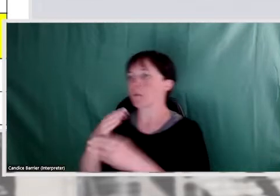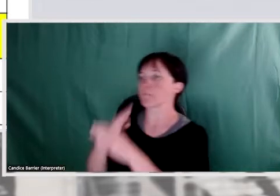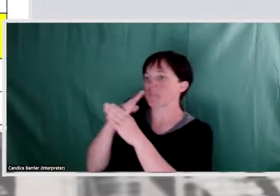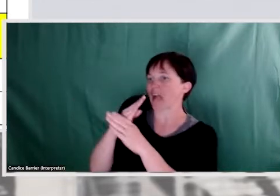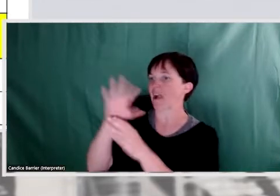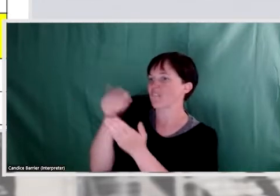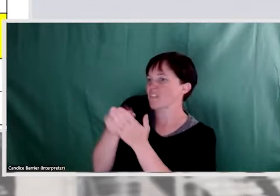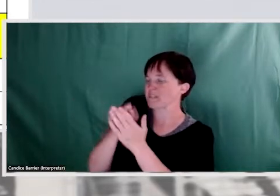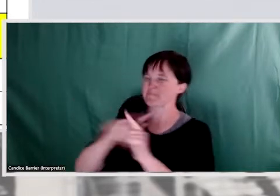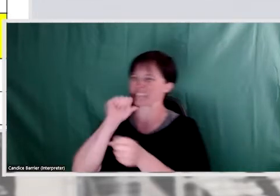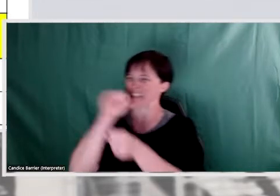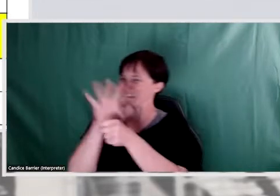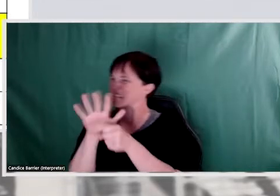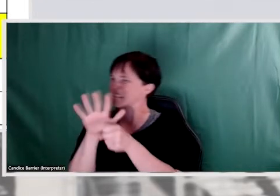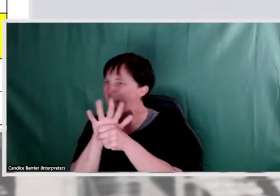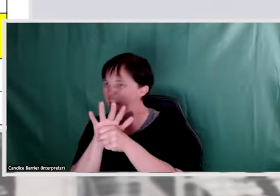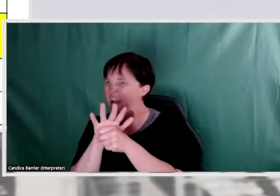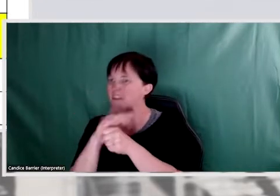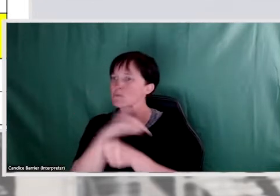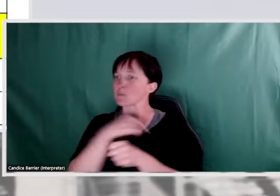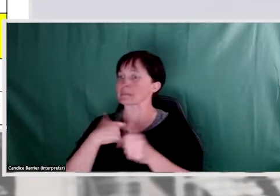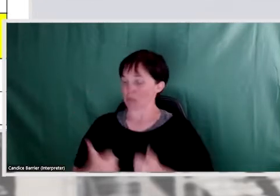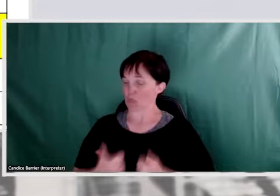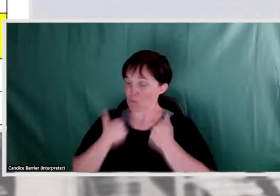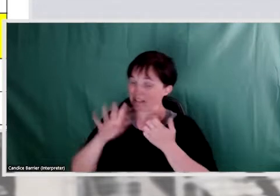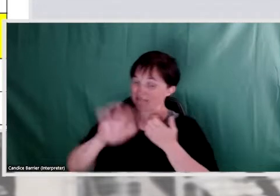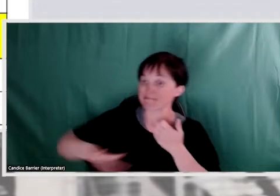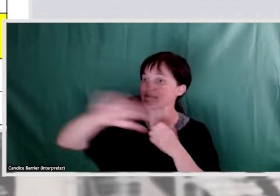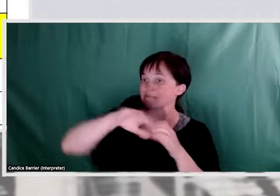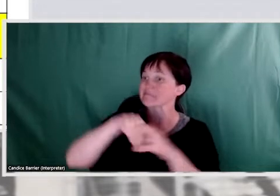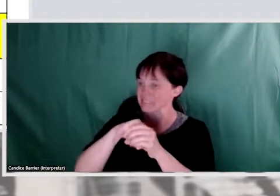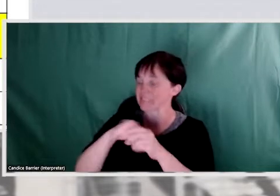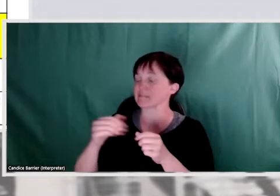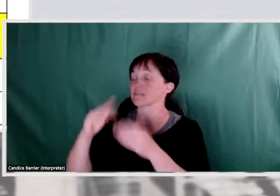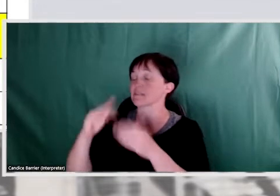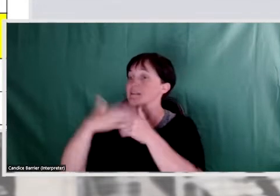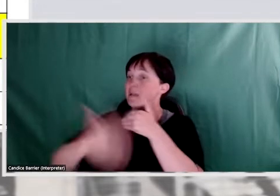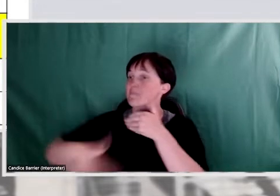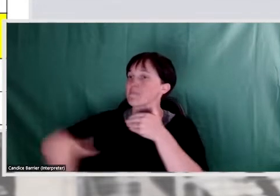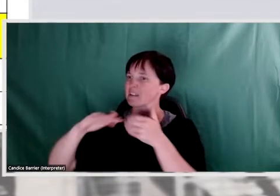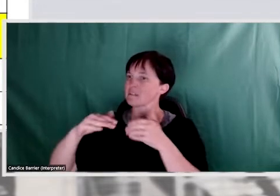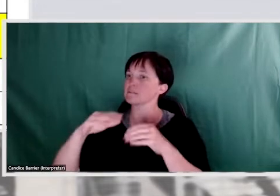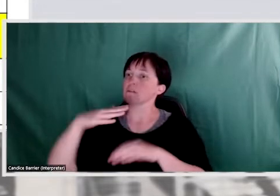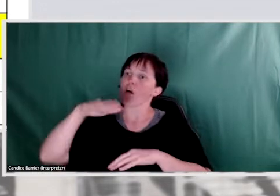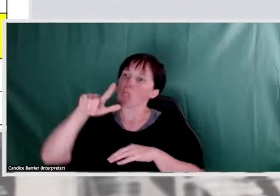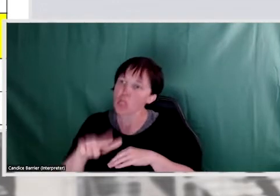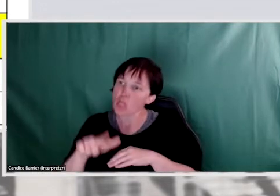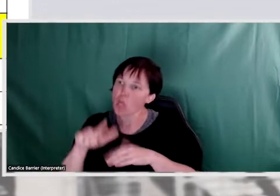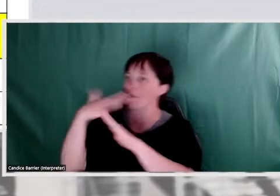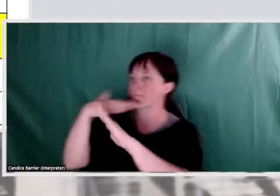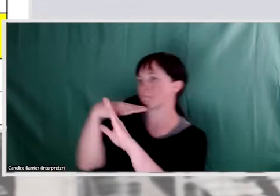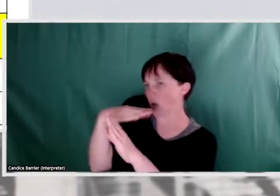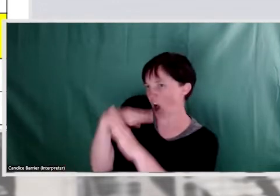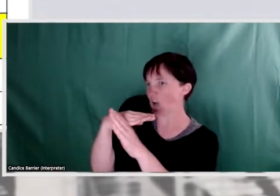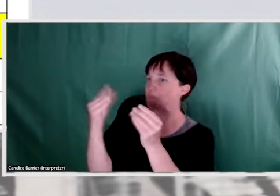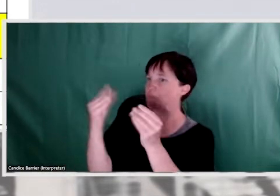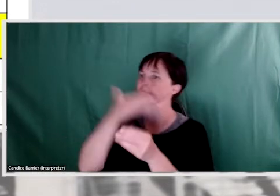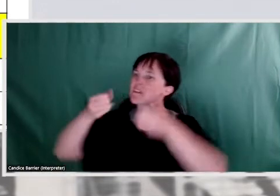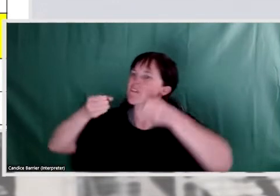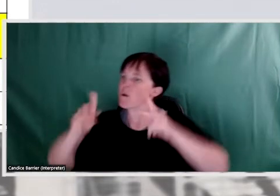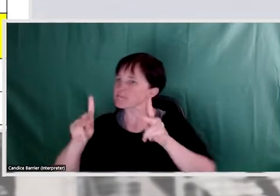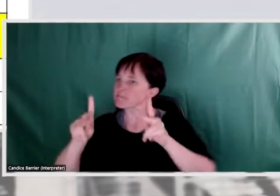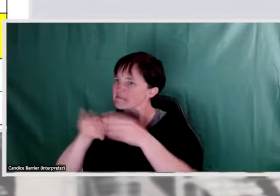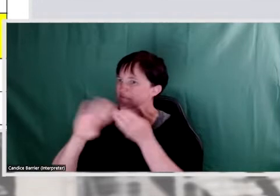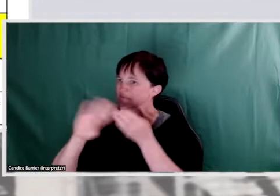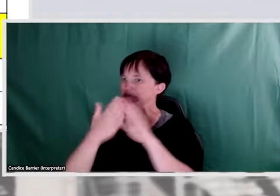not enough. We need to give the residents in our neighborhoods with lower and moderate incomes a better leg up, more opportunities in the city. So to do that,